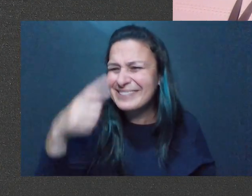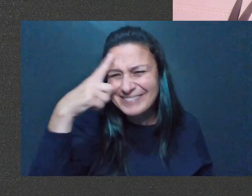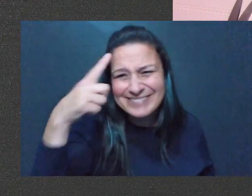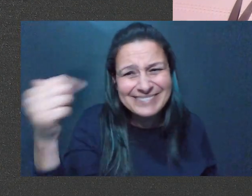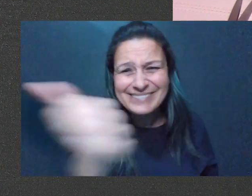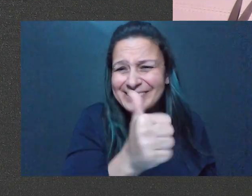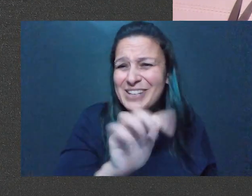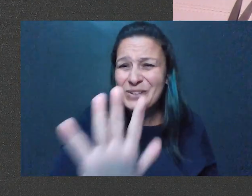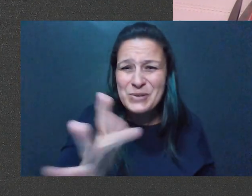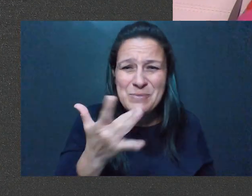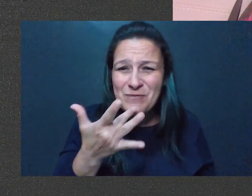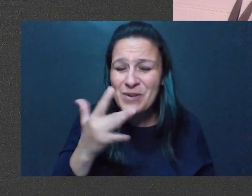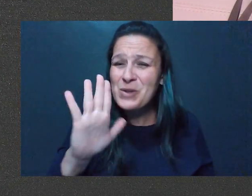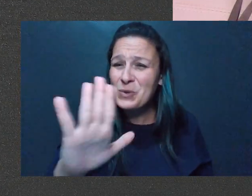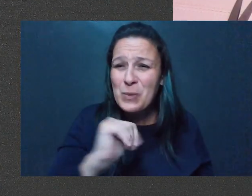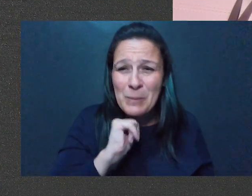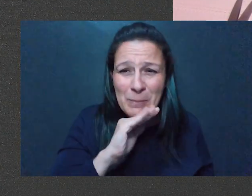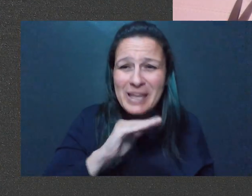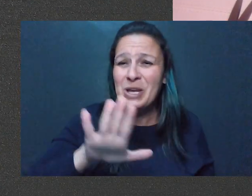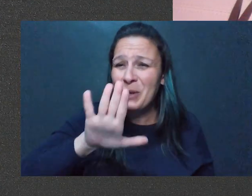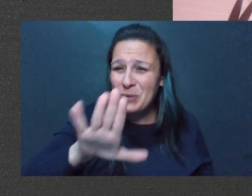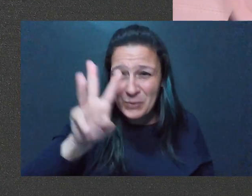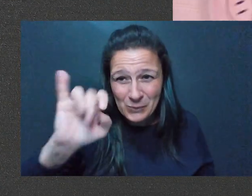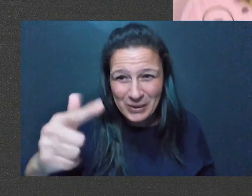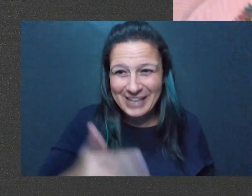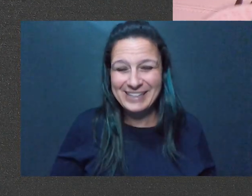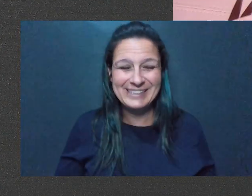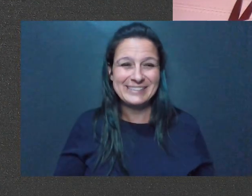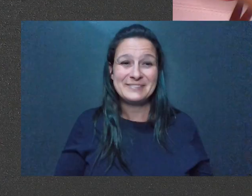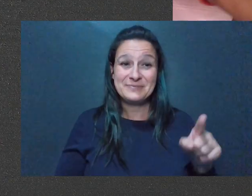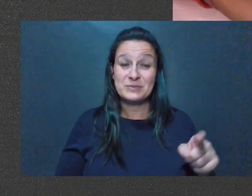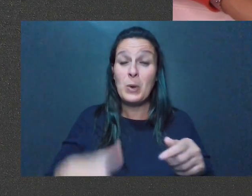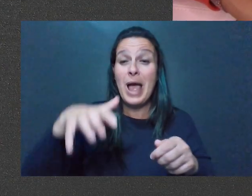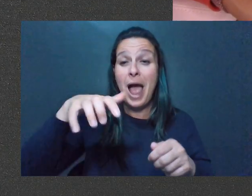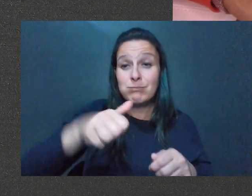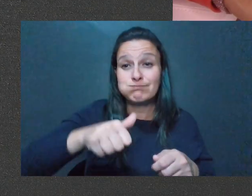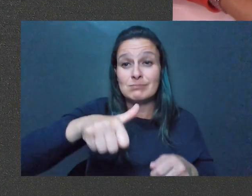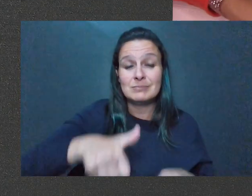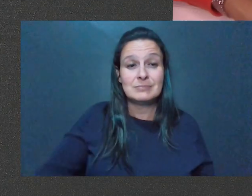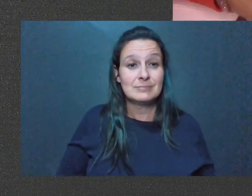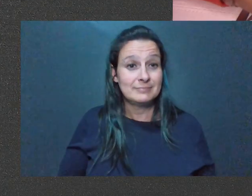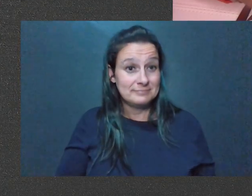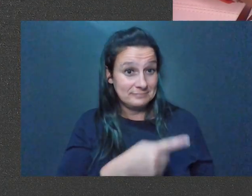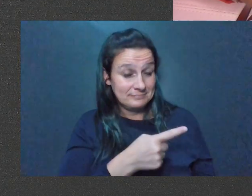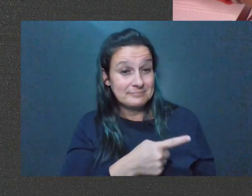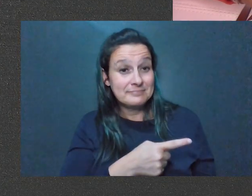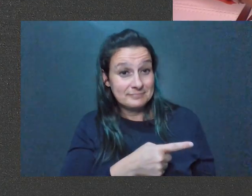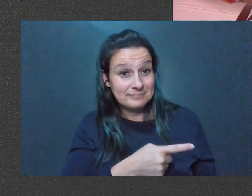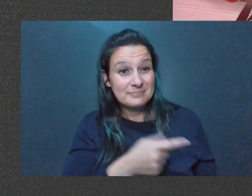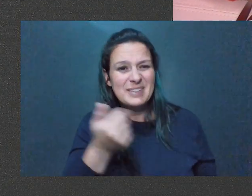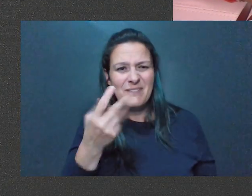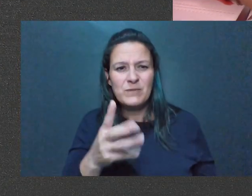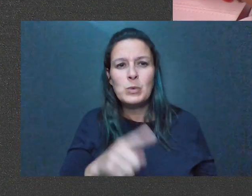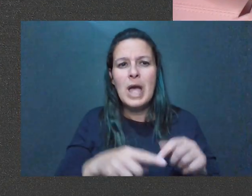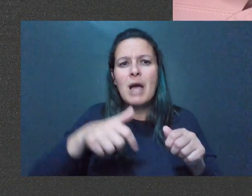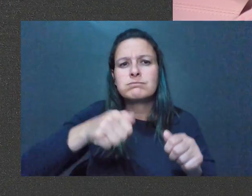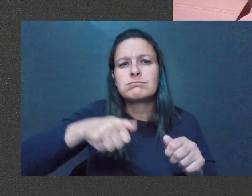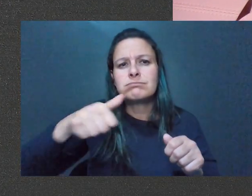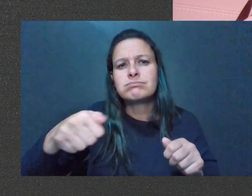do, it's your pig and your wig, right? So you want to use the stapler and just attach a couple of the pieces of